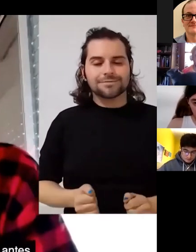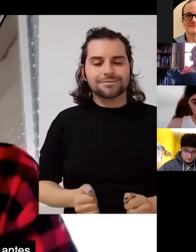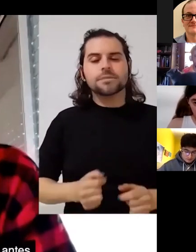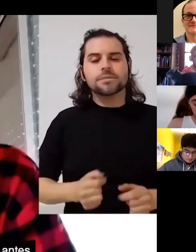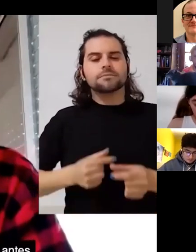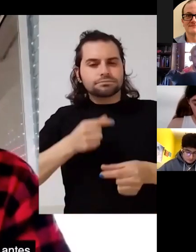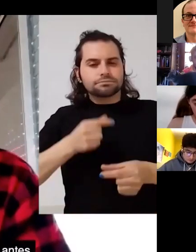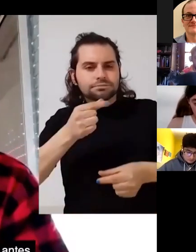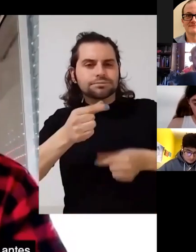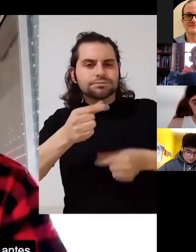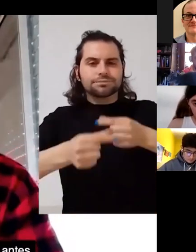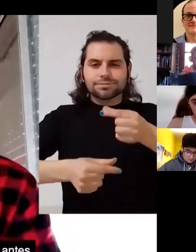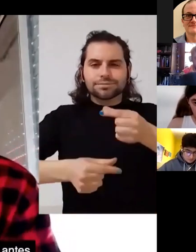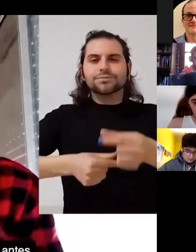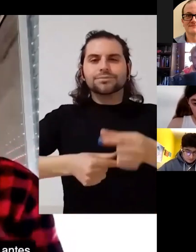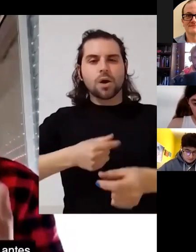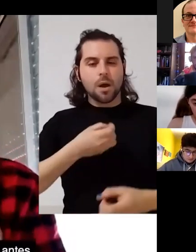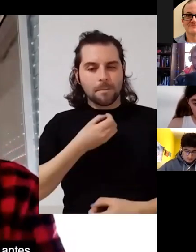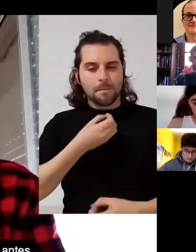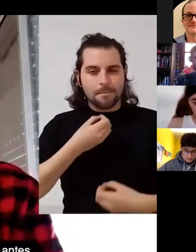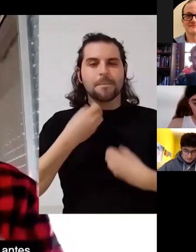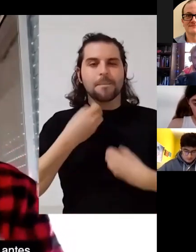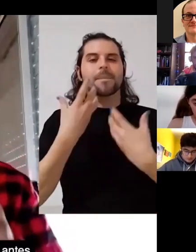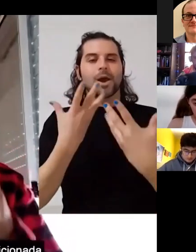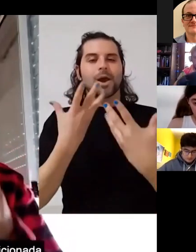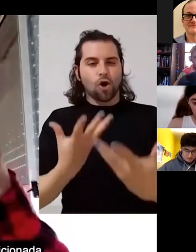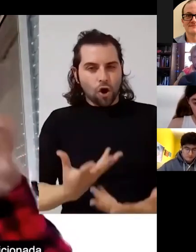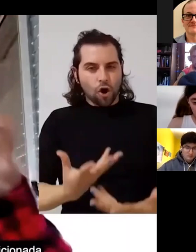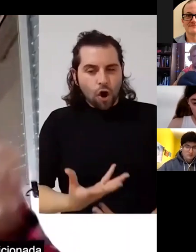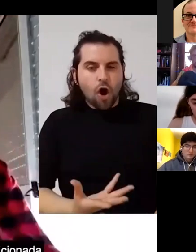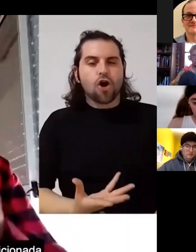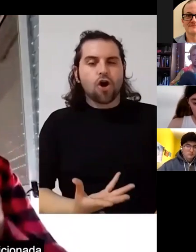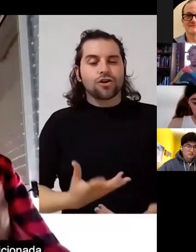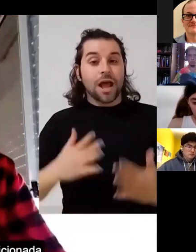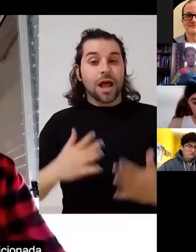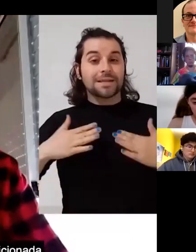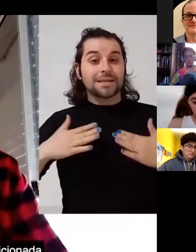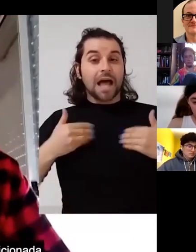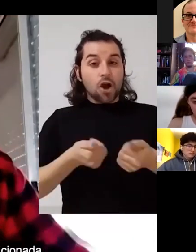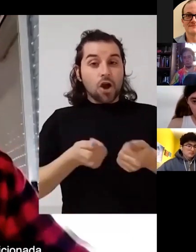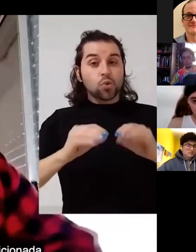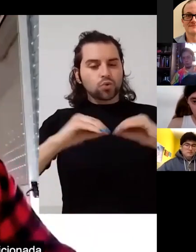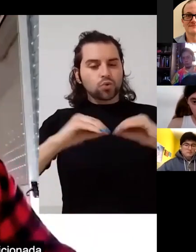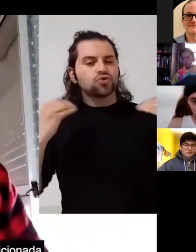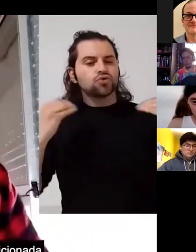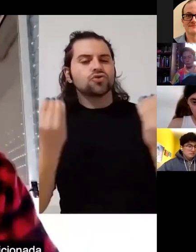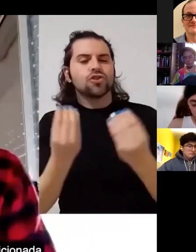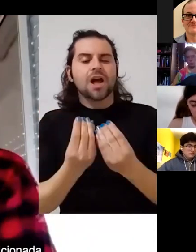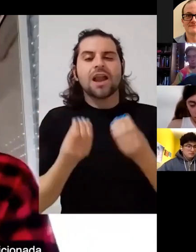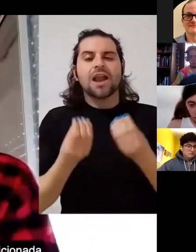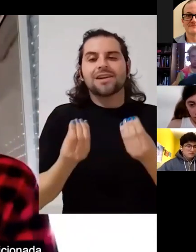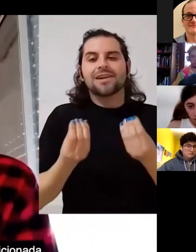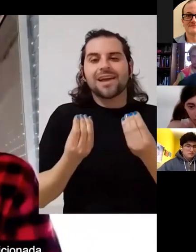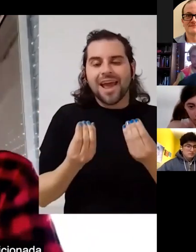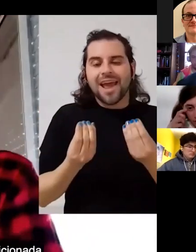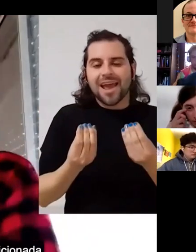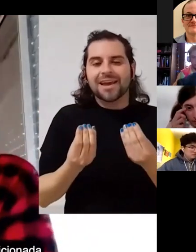among other variables. So as I said before, we consider the